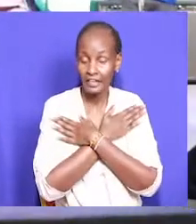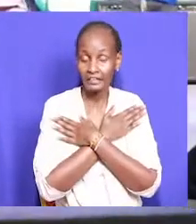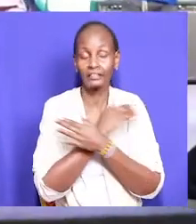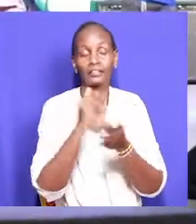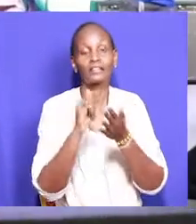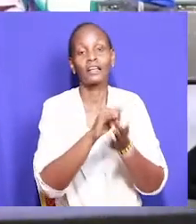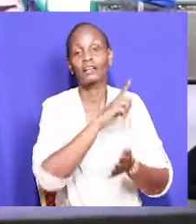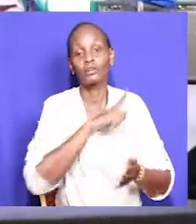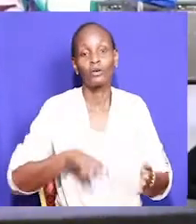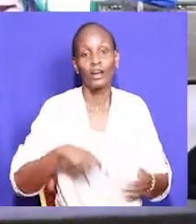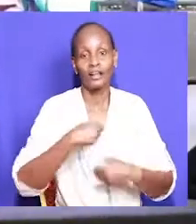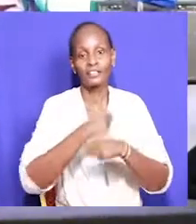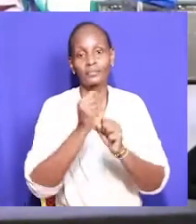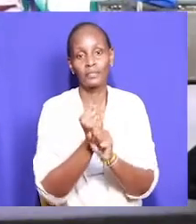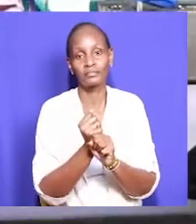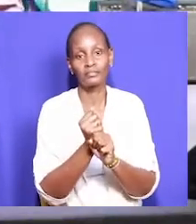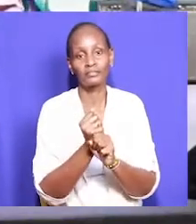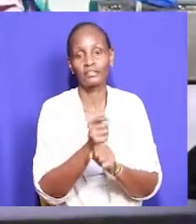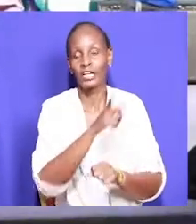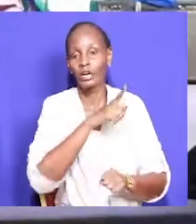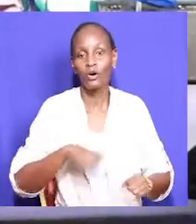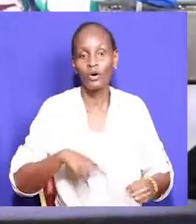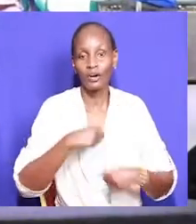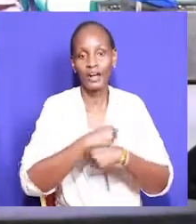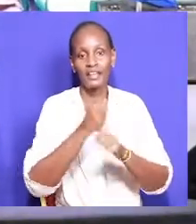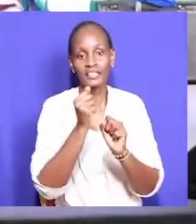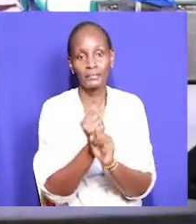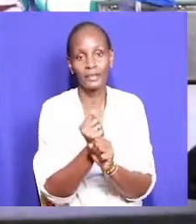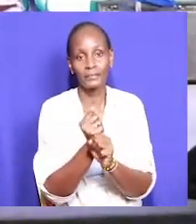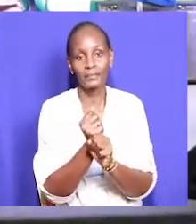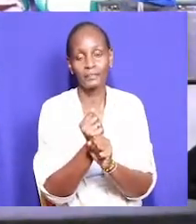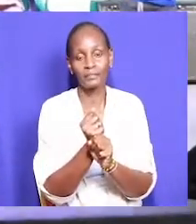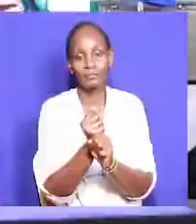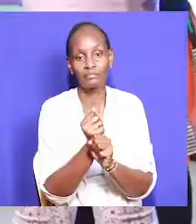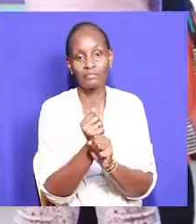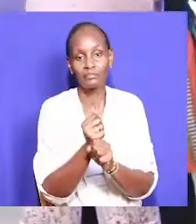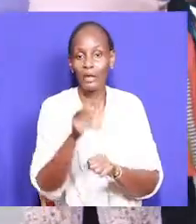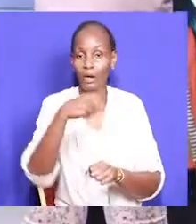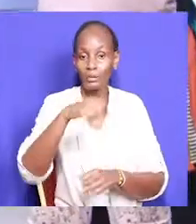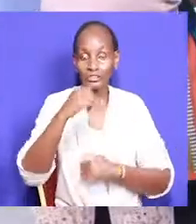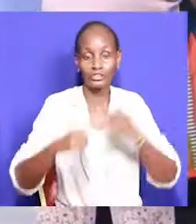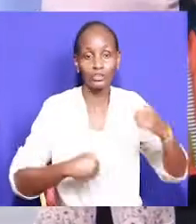the friend that the Lord has made, that the Lord has made.